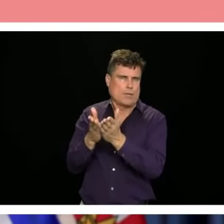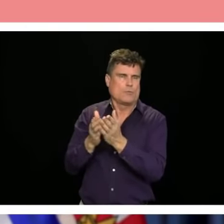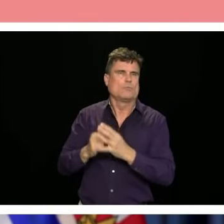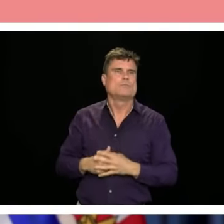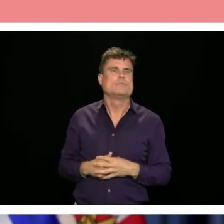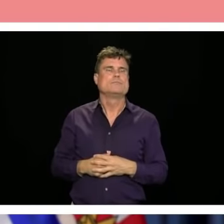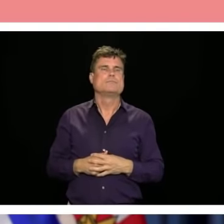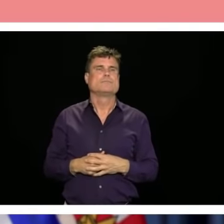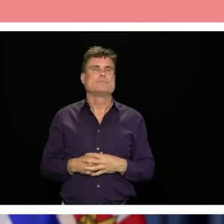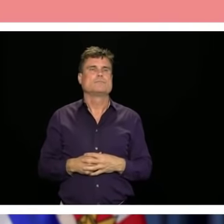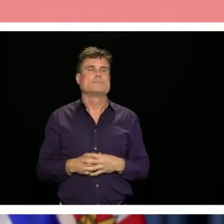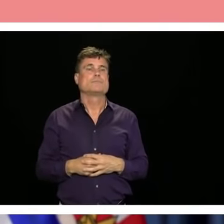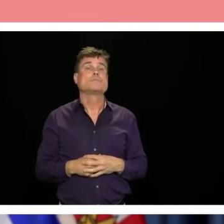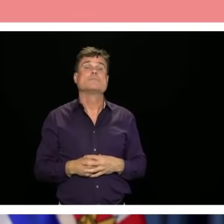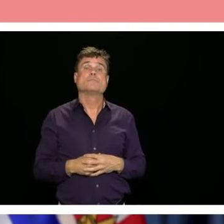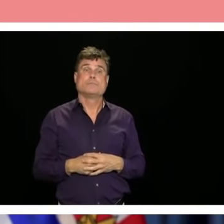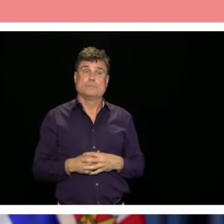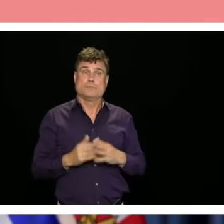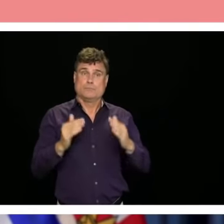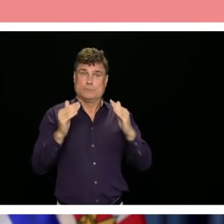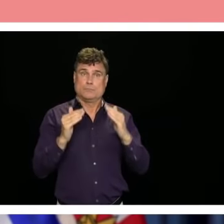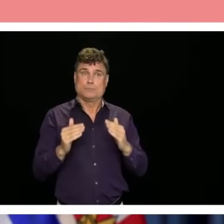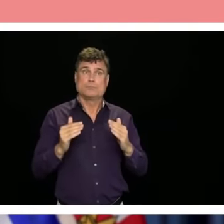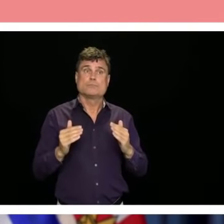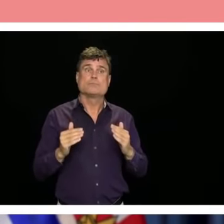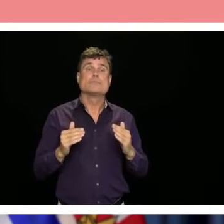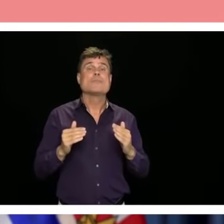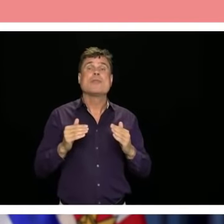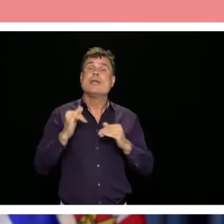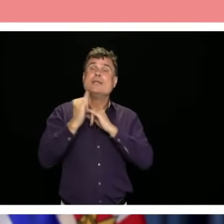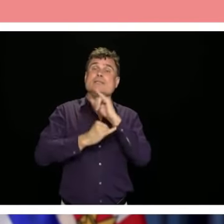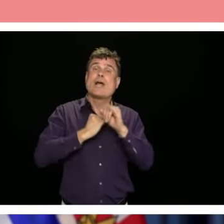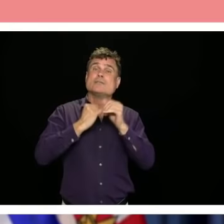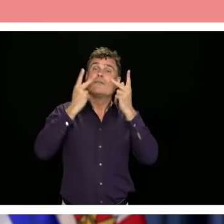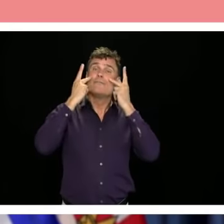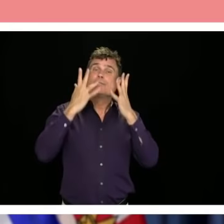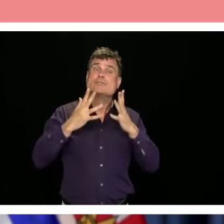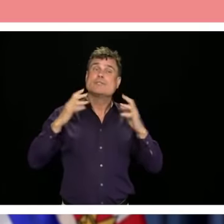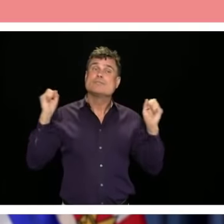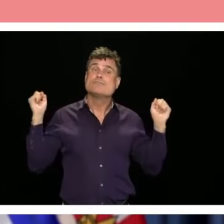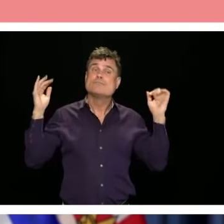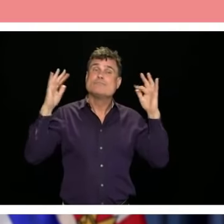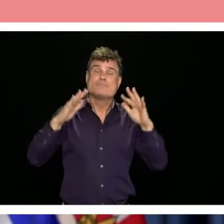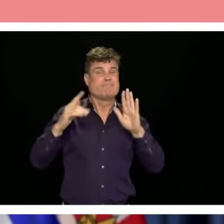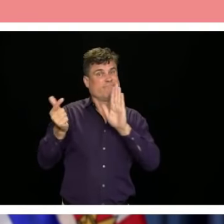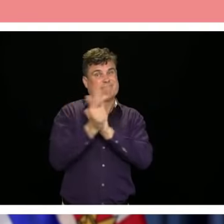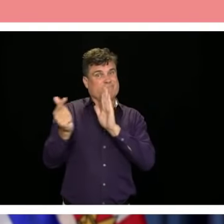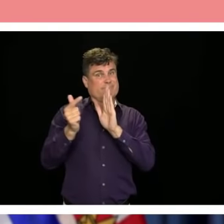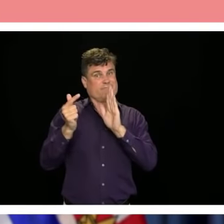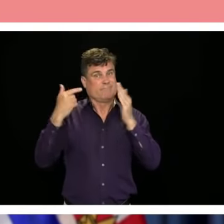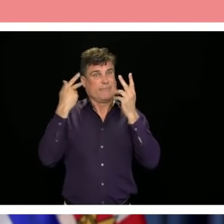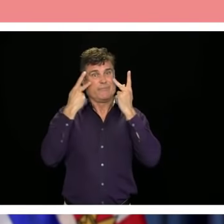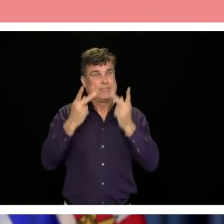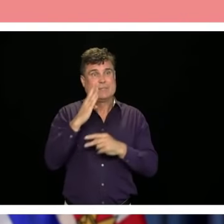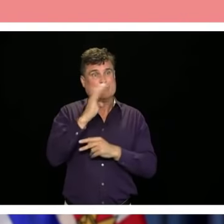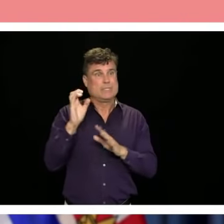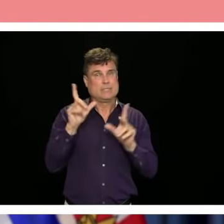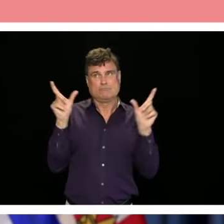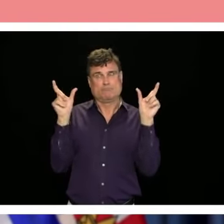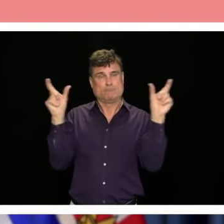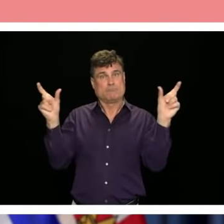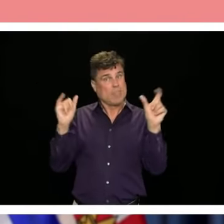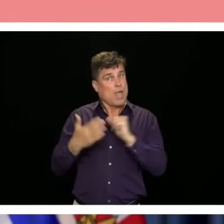order where the single site was put in place at their facility, they will receive compensation